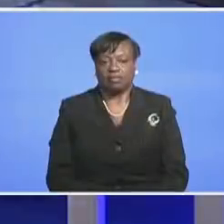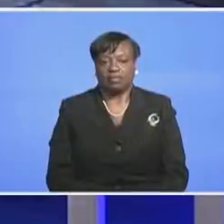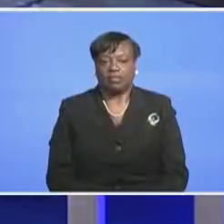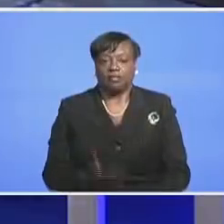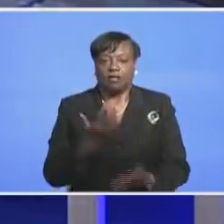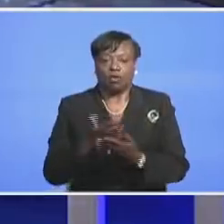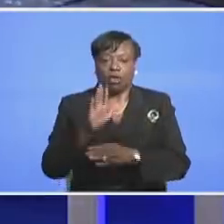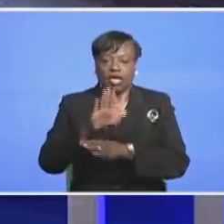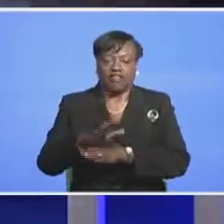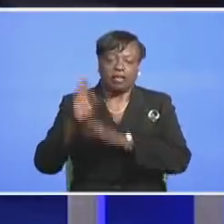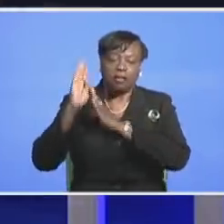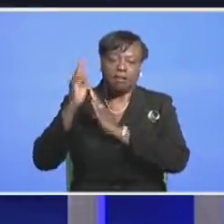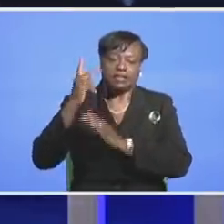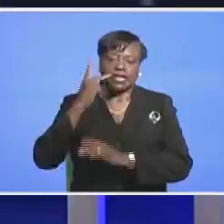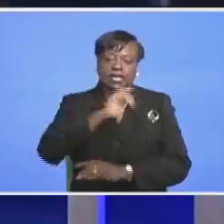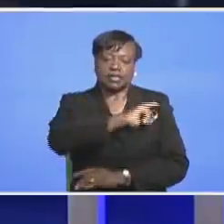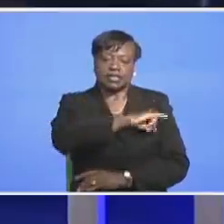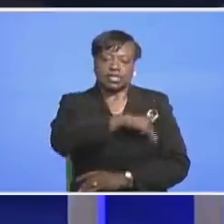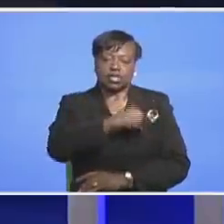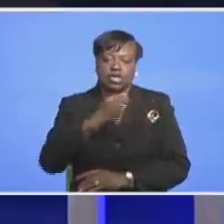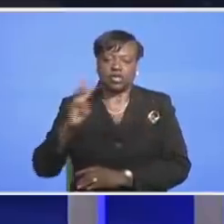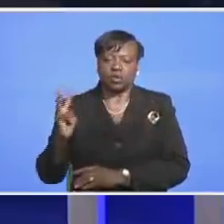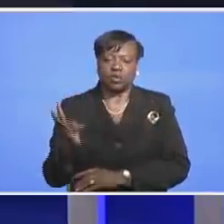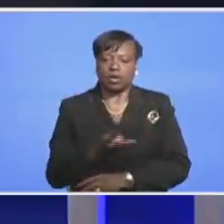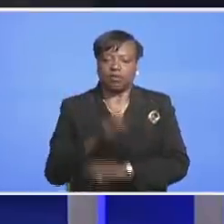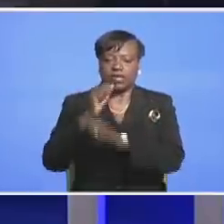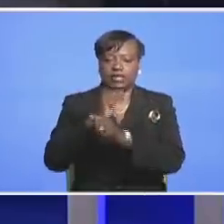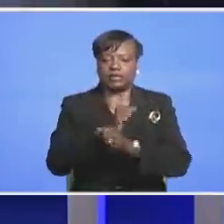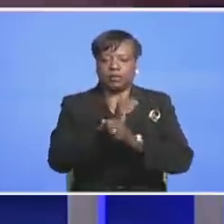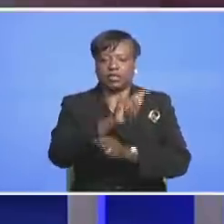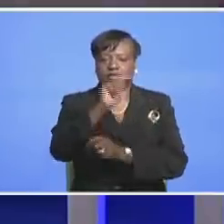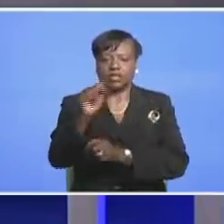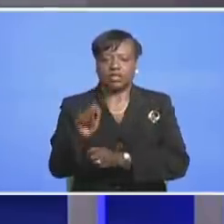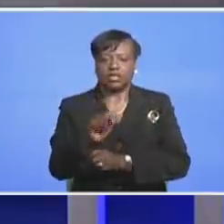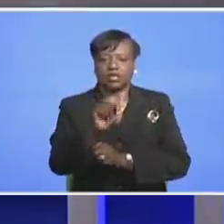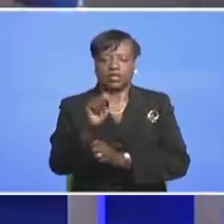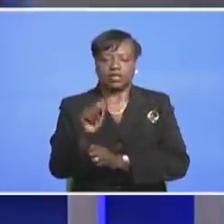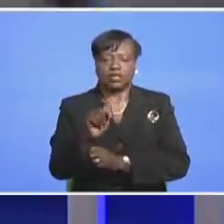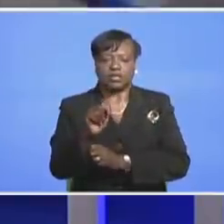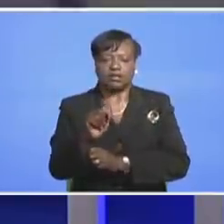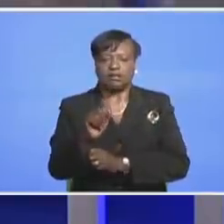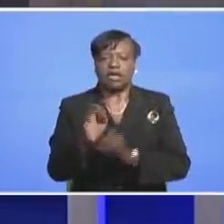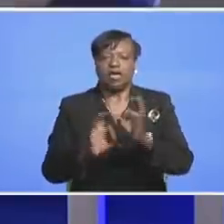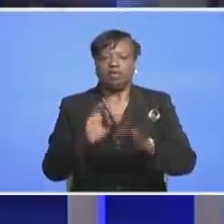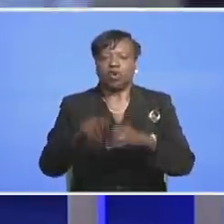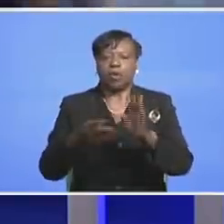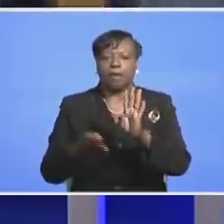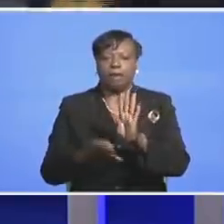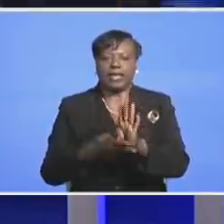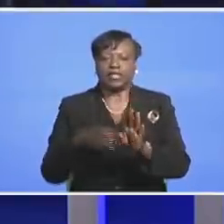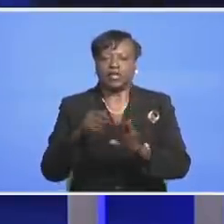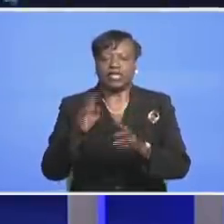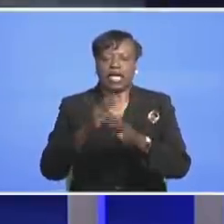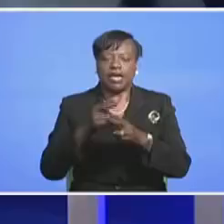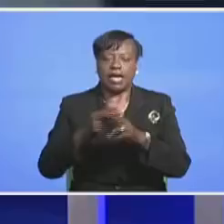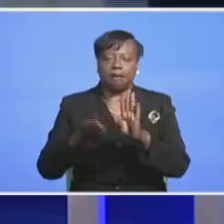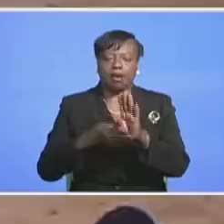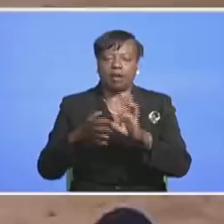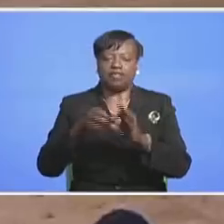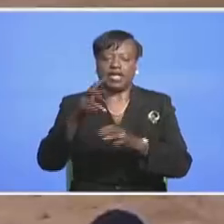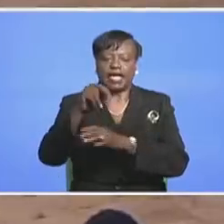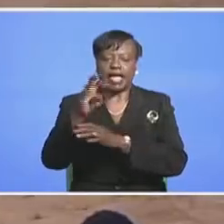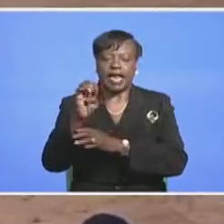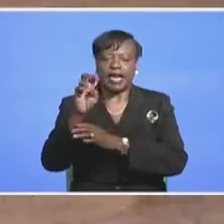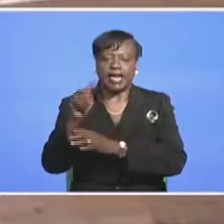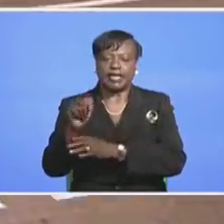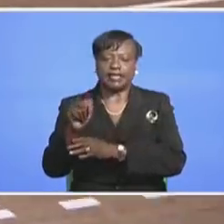Good evening, Bahamas. I'm Kelsey Johnson. Welcome to Sports Tuesday. If you go based on the name bottom of the net, you probably won't be